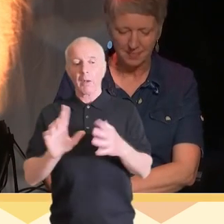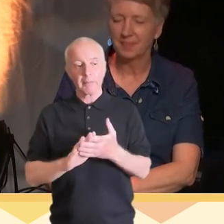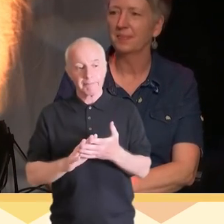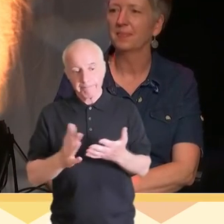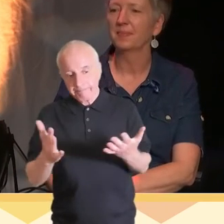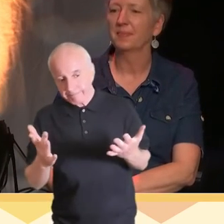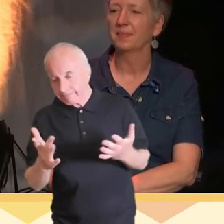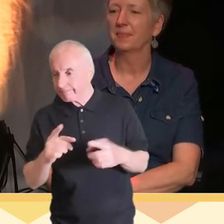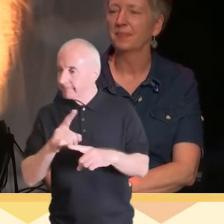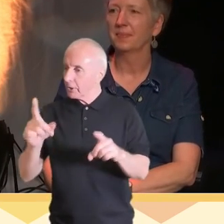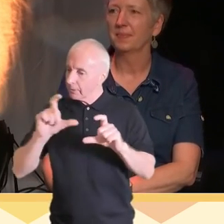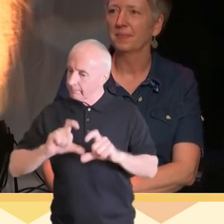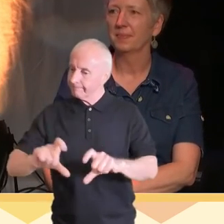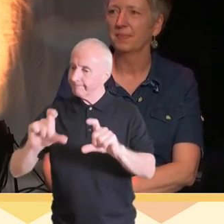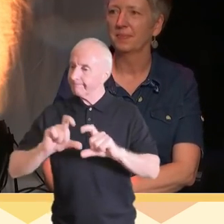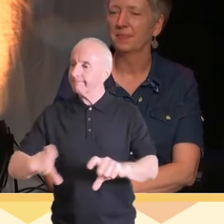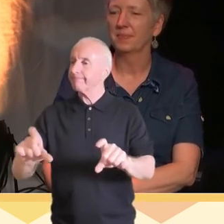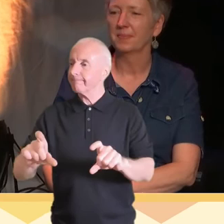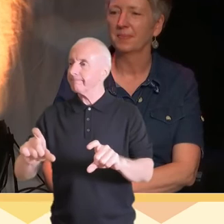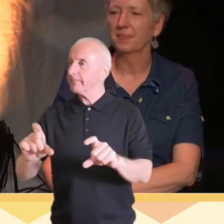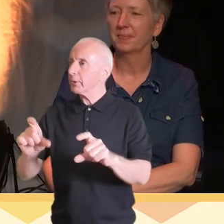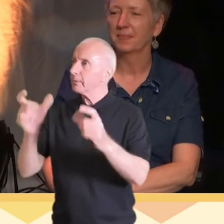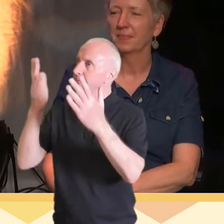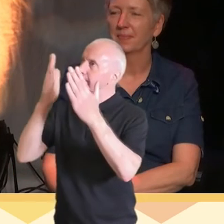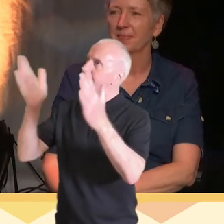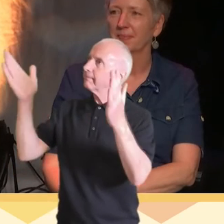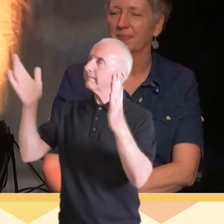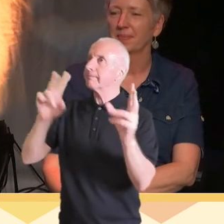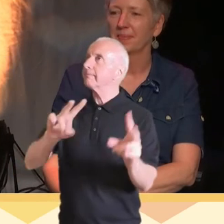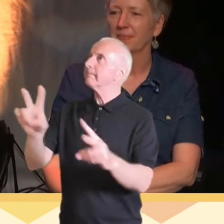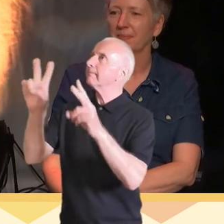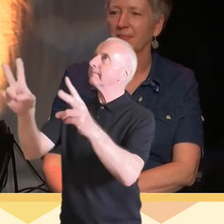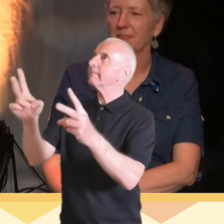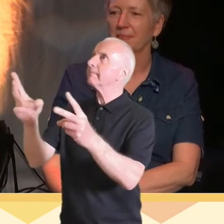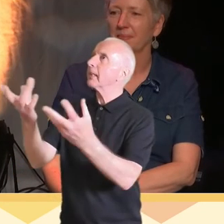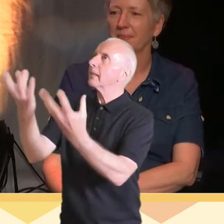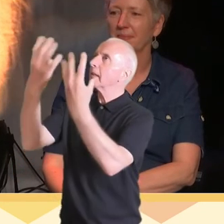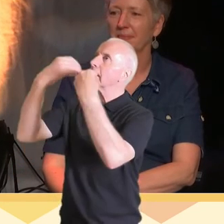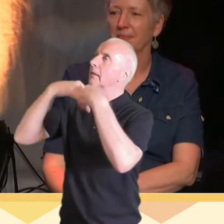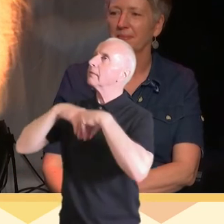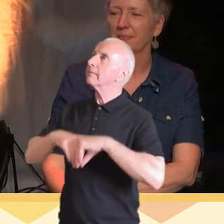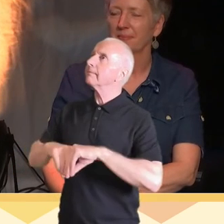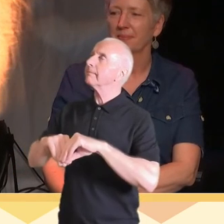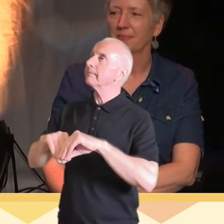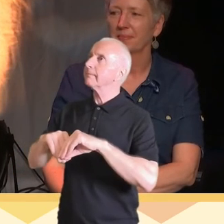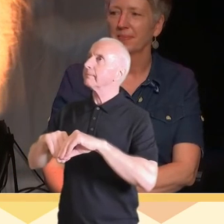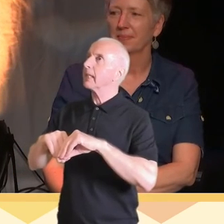keep making room to listen to the Lord. And be willing to follow him wherever he calls you. That's what we want to be as a